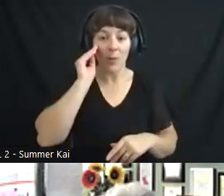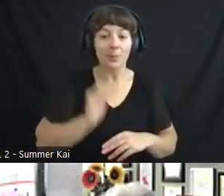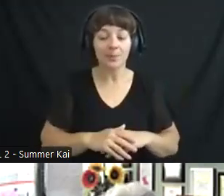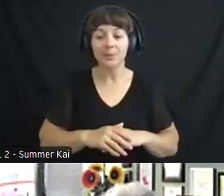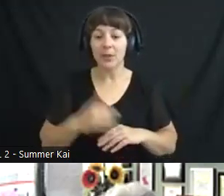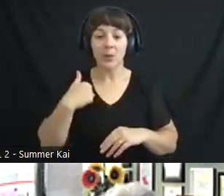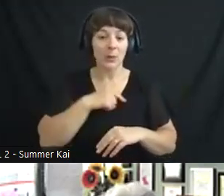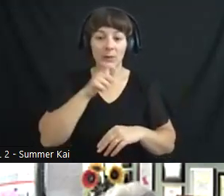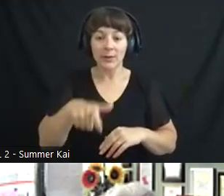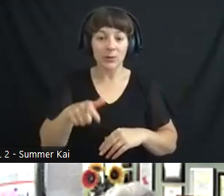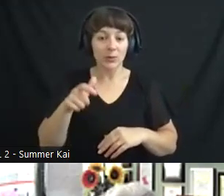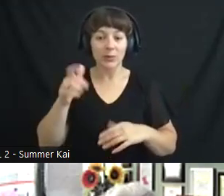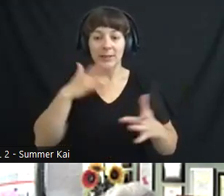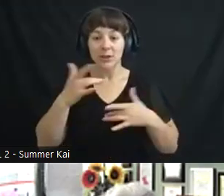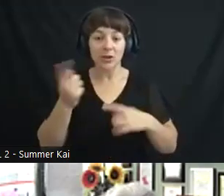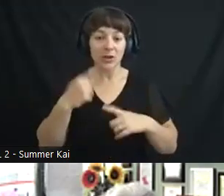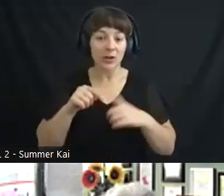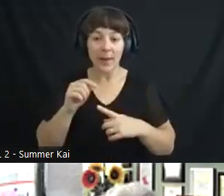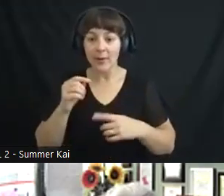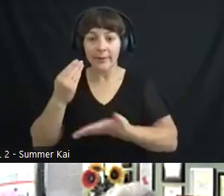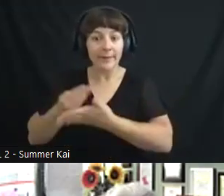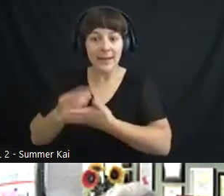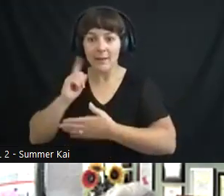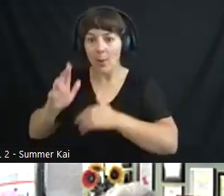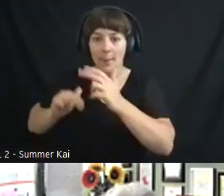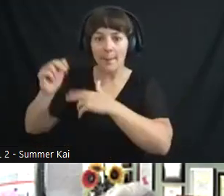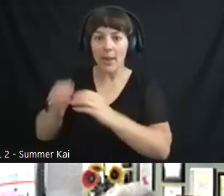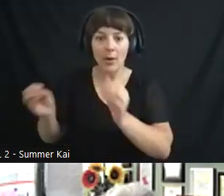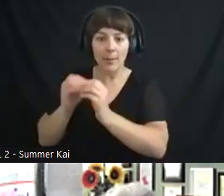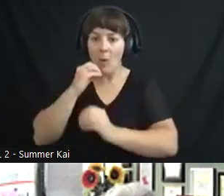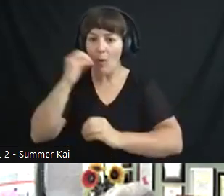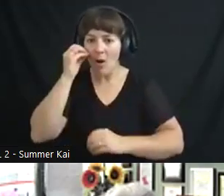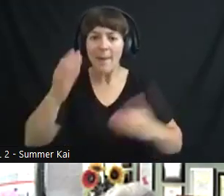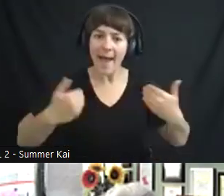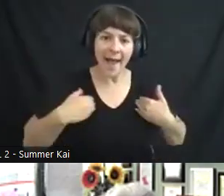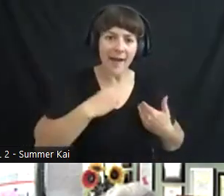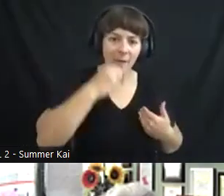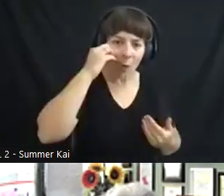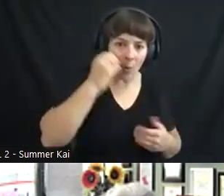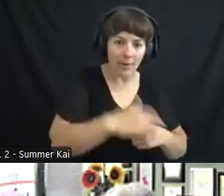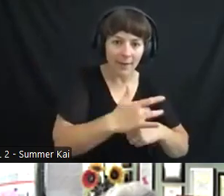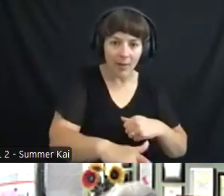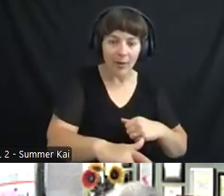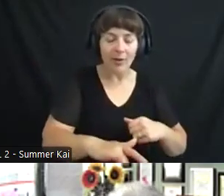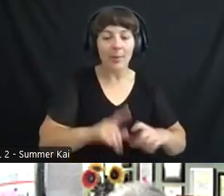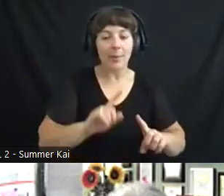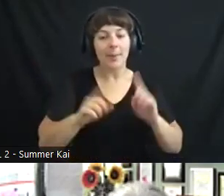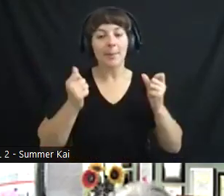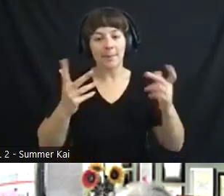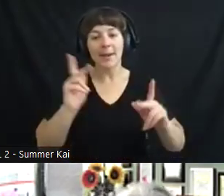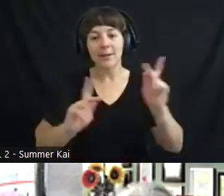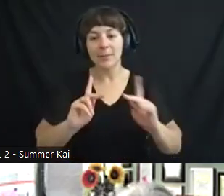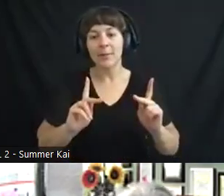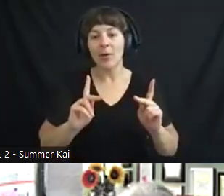funding in regards to building more homes. There's already homes available, but a lot of people, like Corinne was